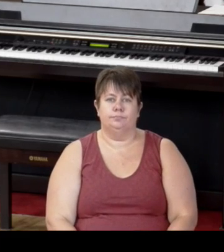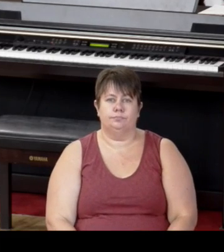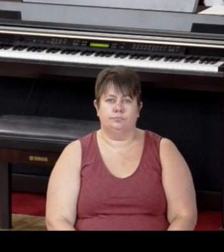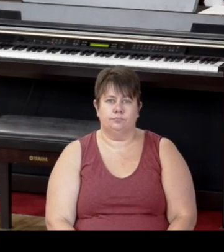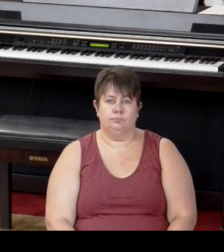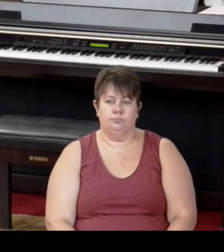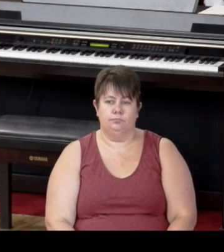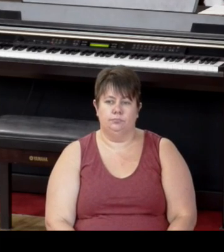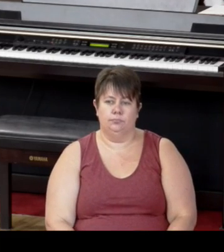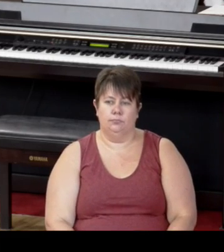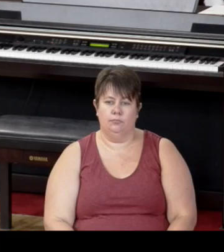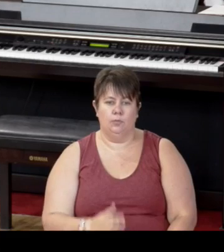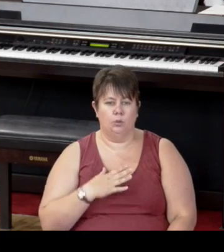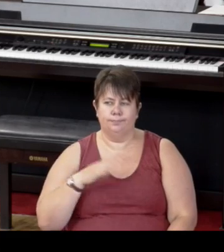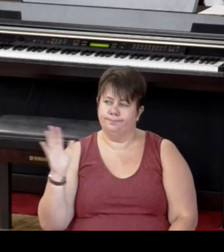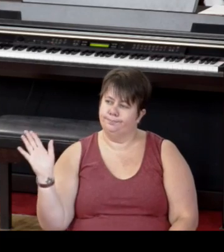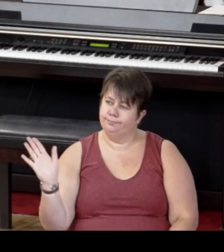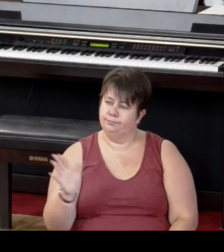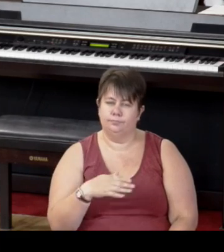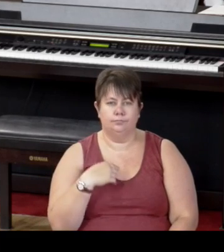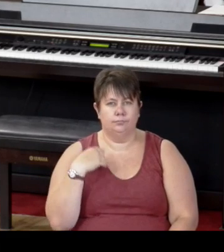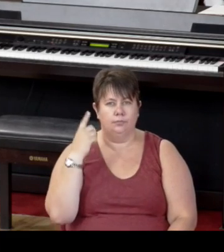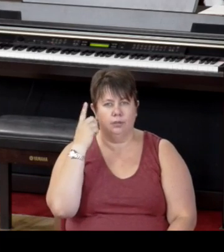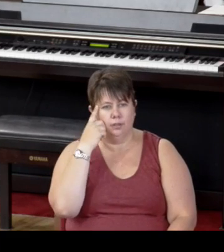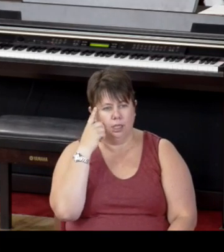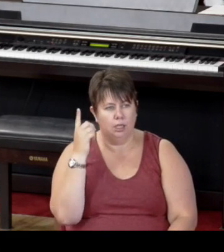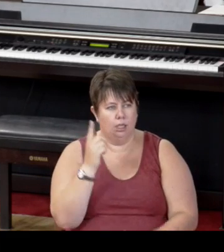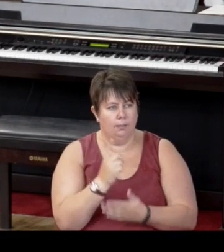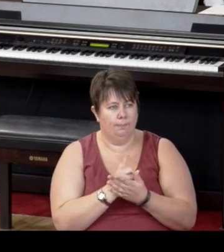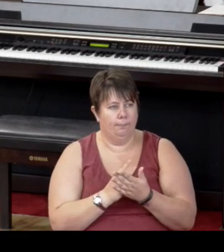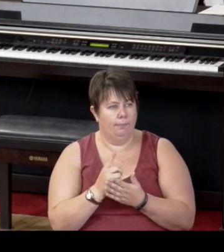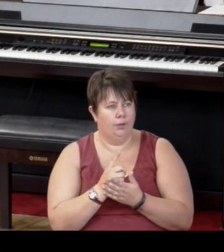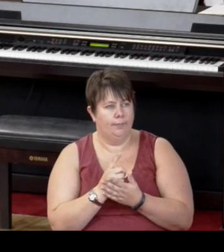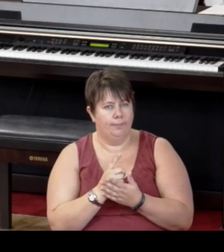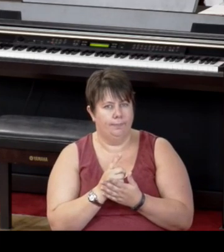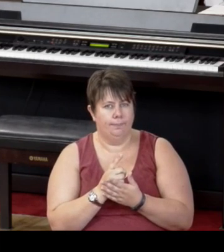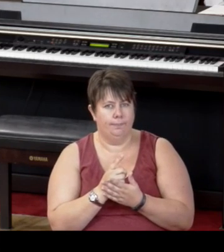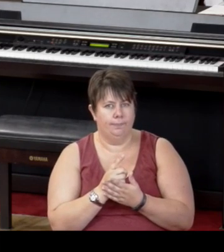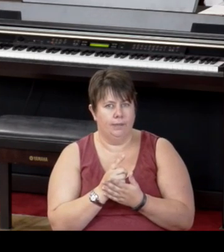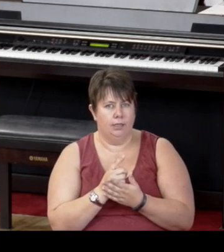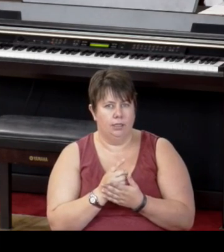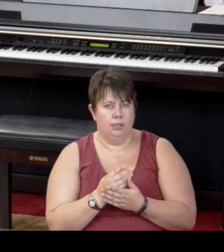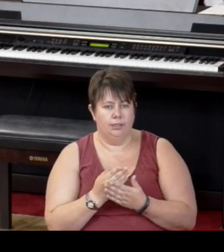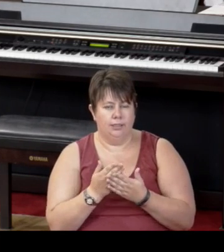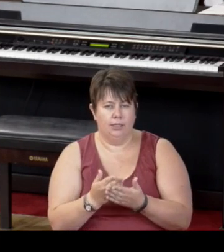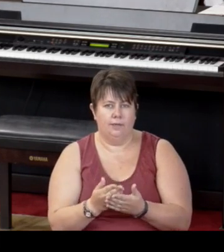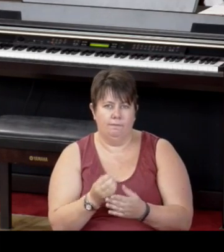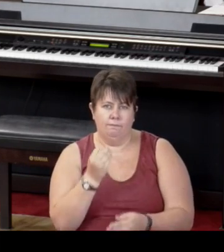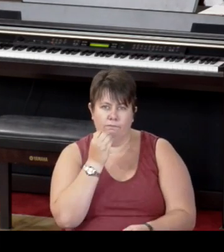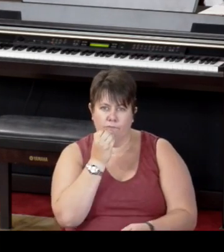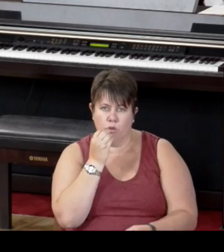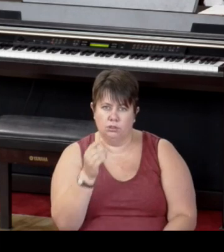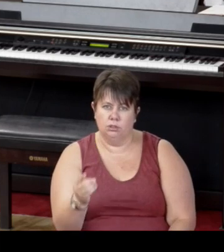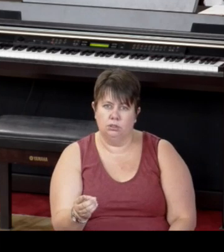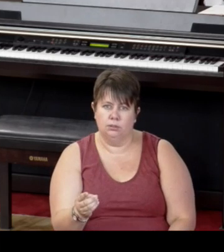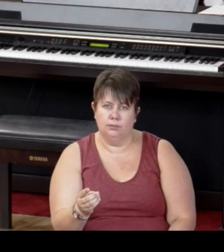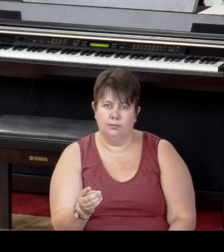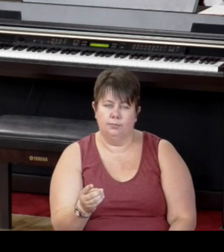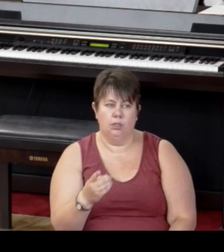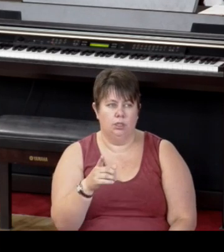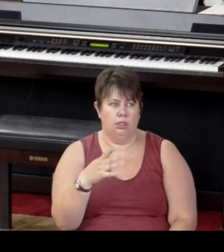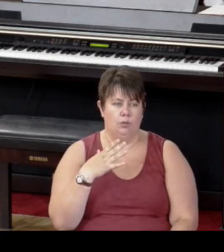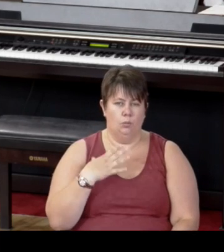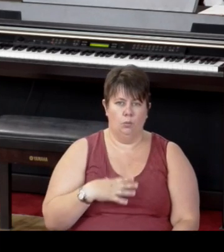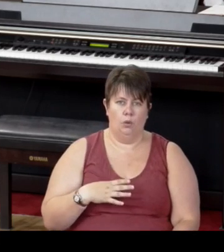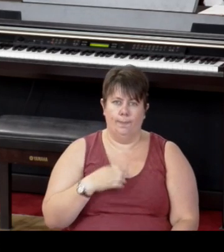would consider the possibility of not just donating foodstuffs, but also perhaps people, because I'm led to understand that they are